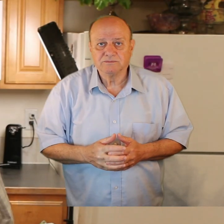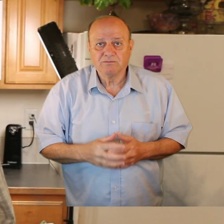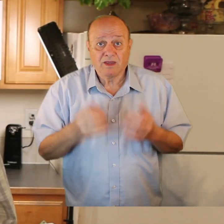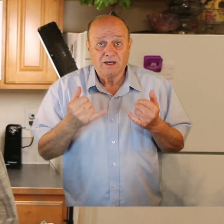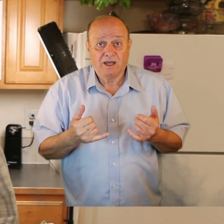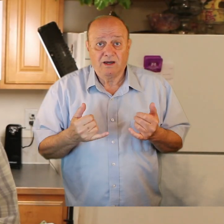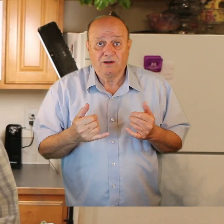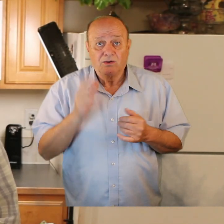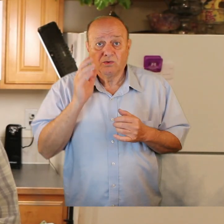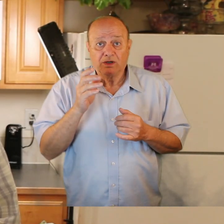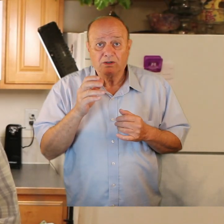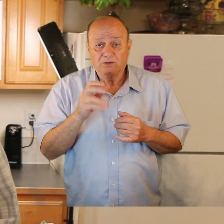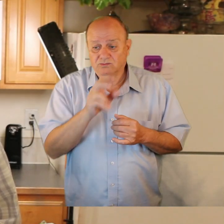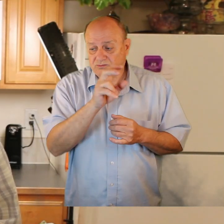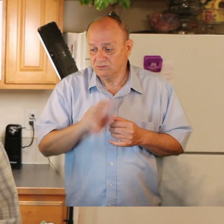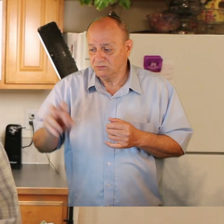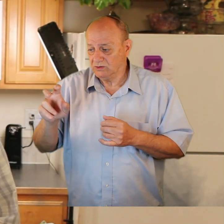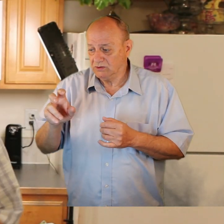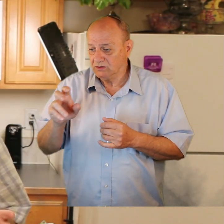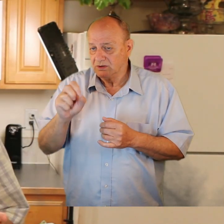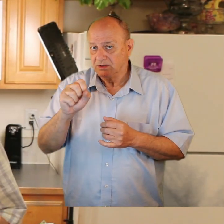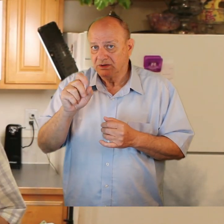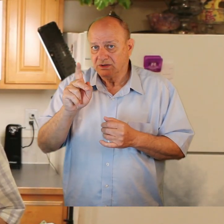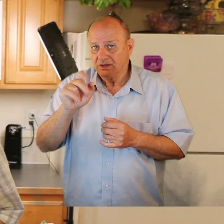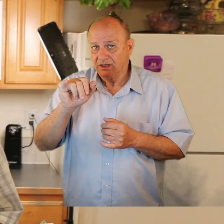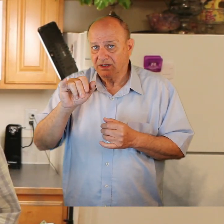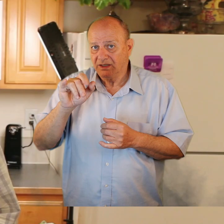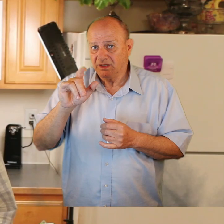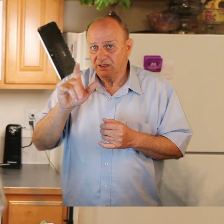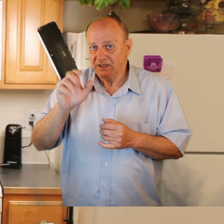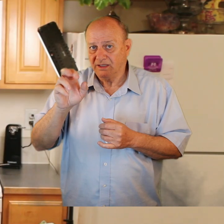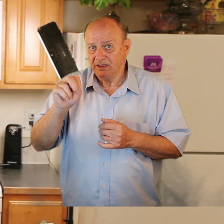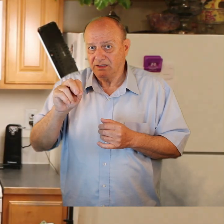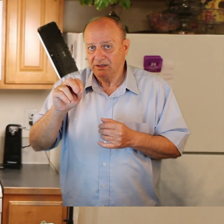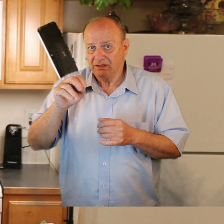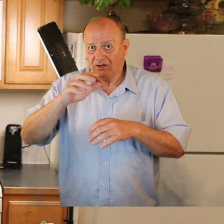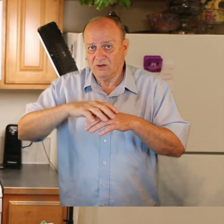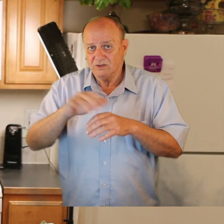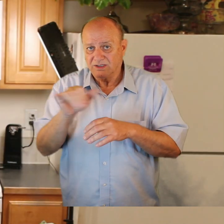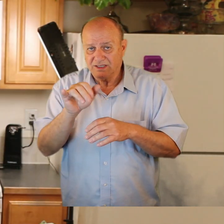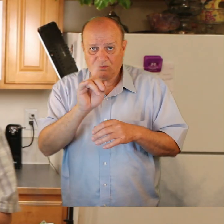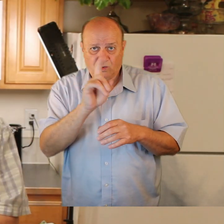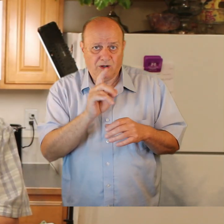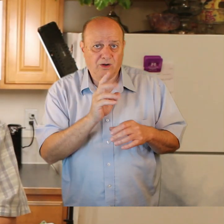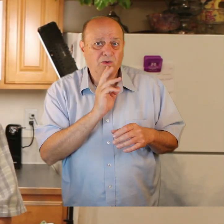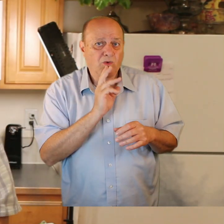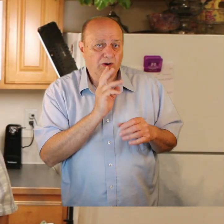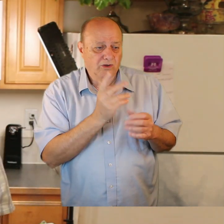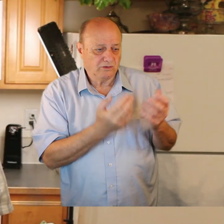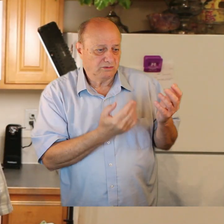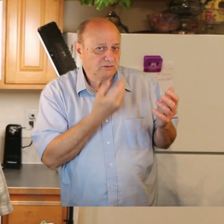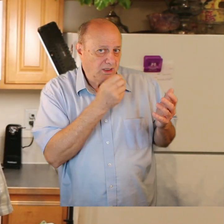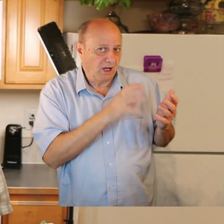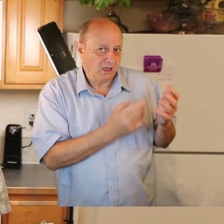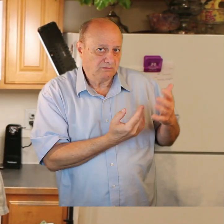And now I'm going to transfer the cast iron skillet onto that same hot element. Okay, my sauce is